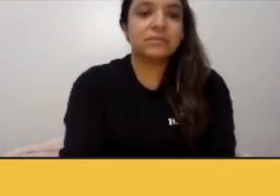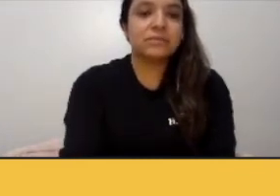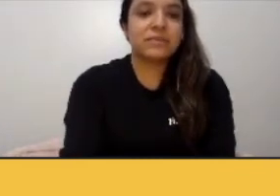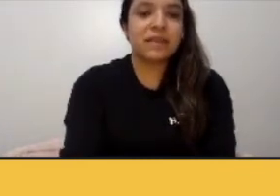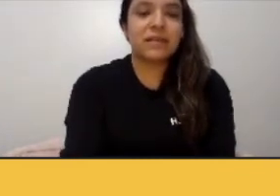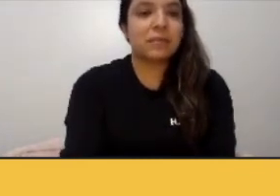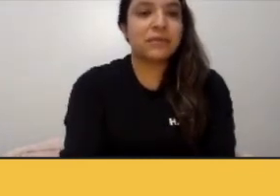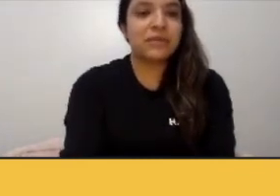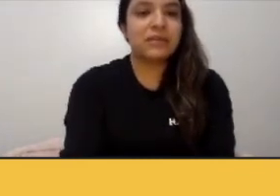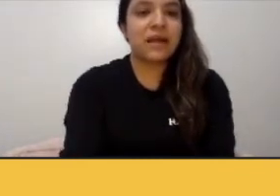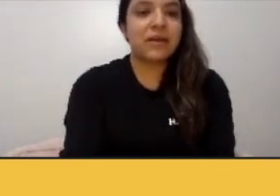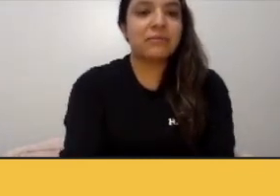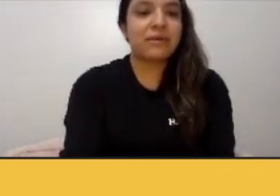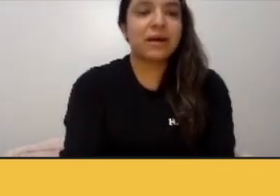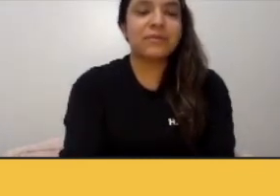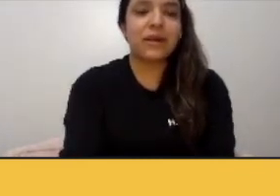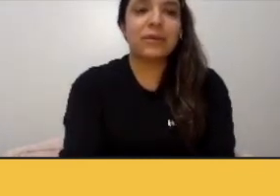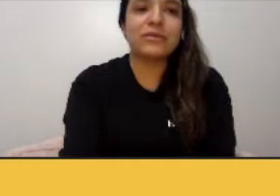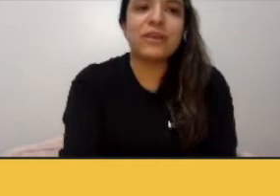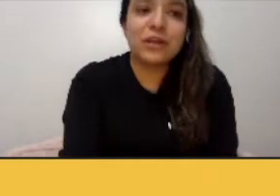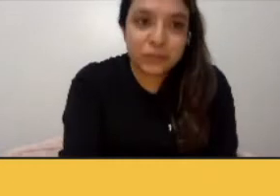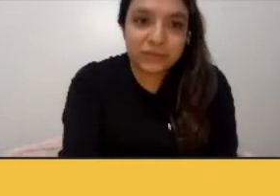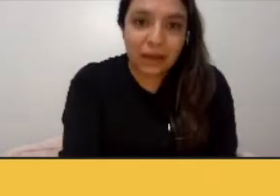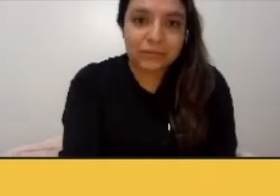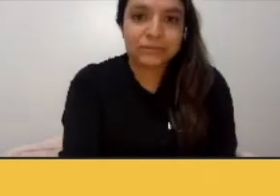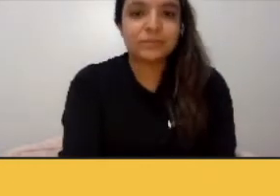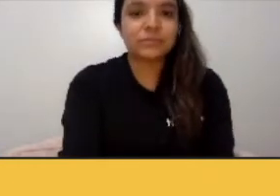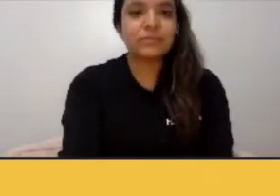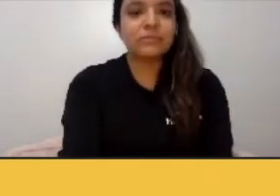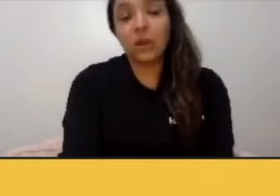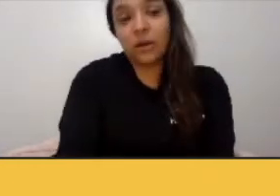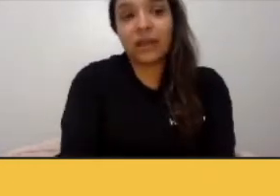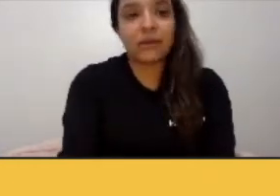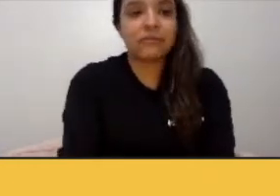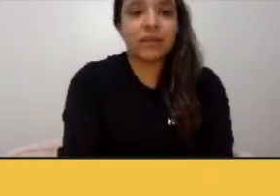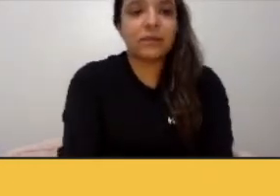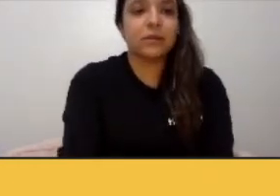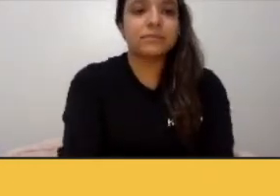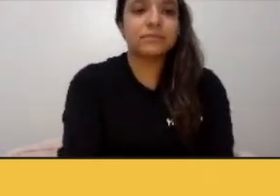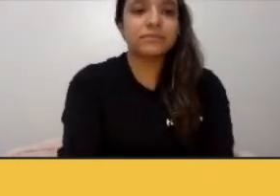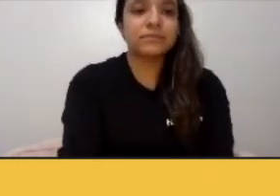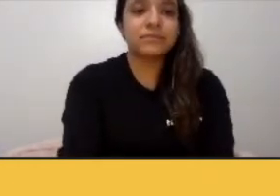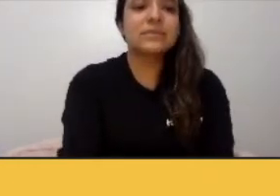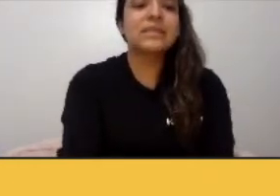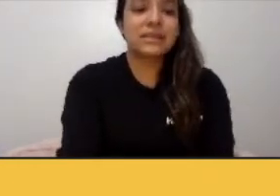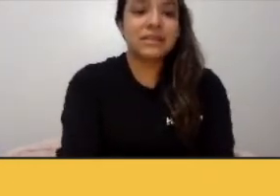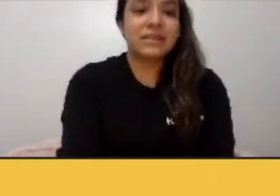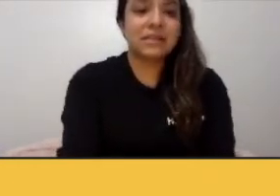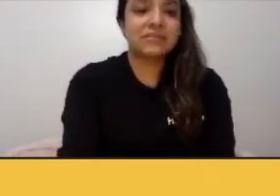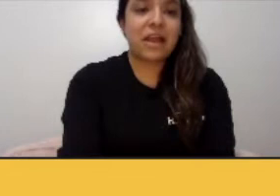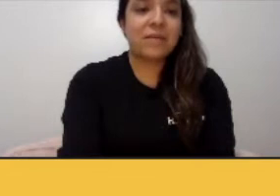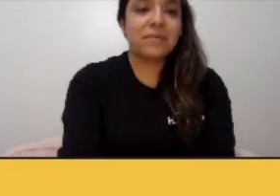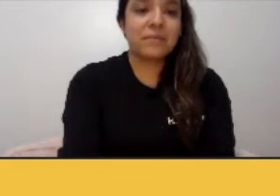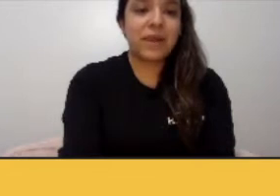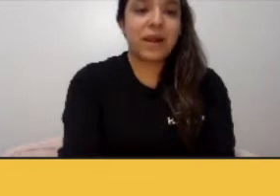go. Say stop when you see a digraph. I'm sorry, when you see a glue sound or a digraph. Here we go.